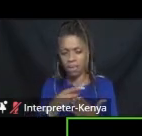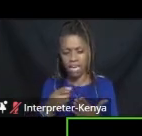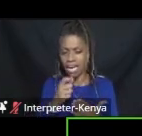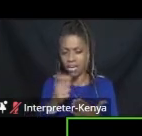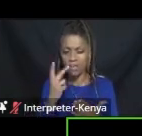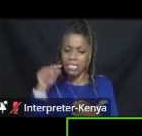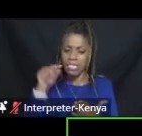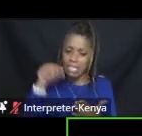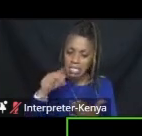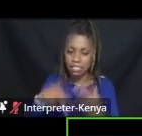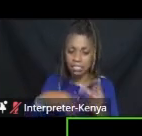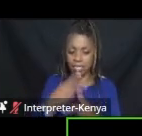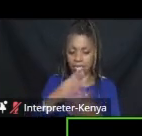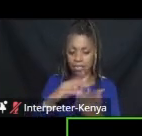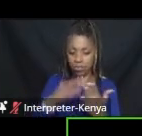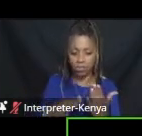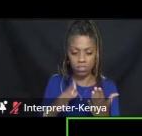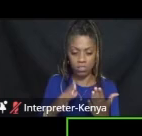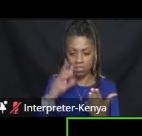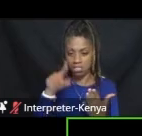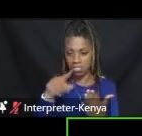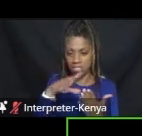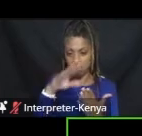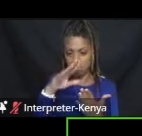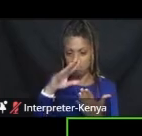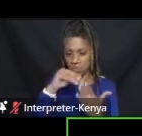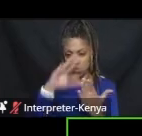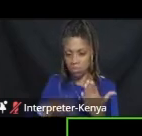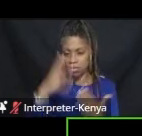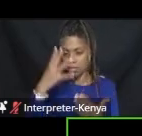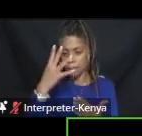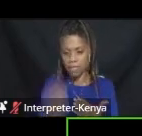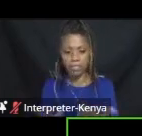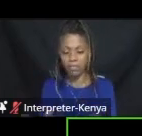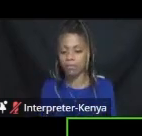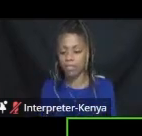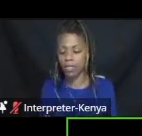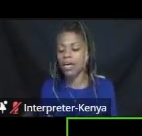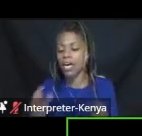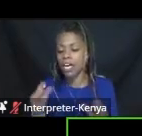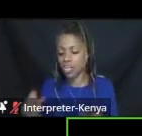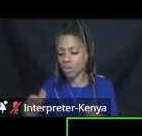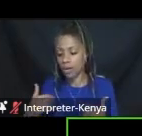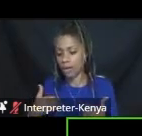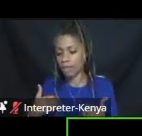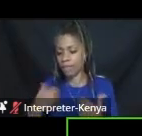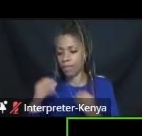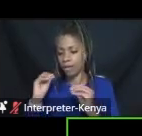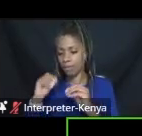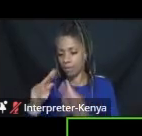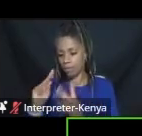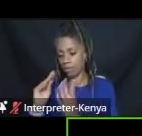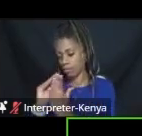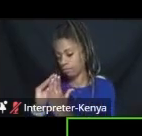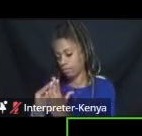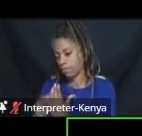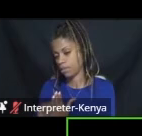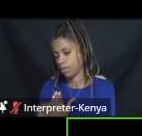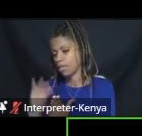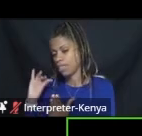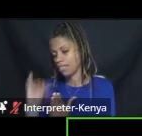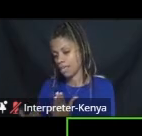in these stories. And there's a place for you to make note of that on a sort of bright blue slide that's in the working deck.